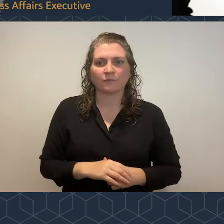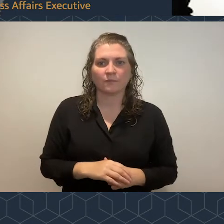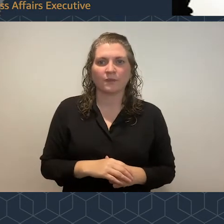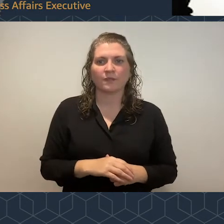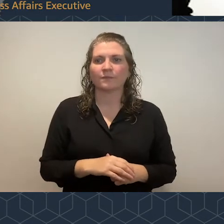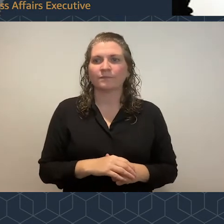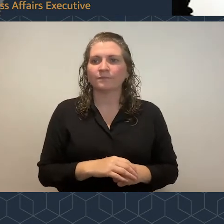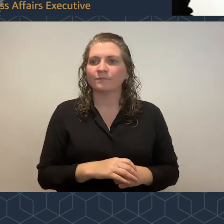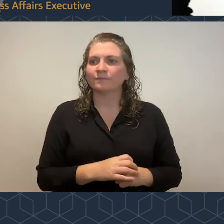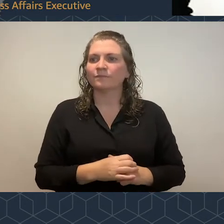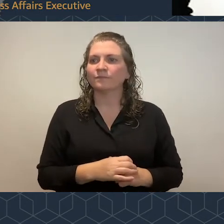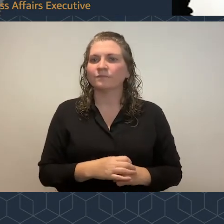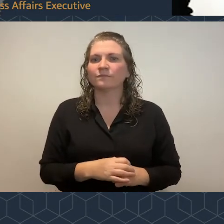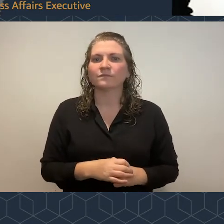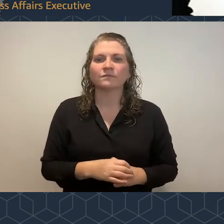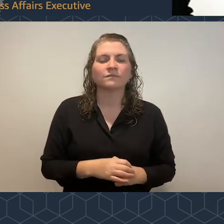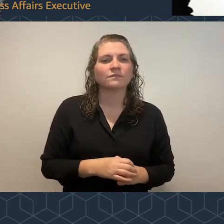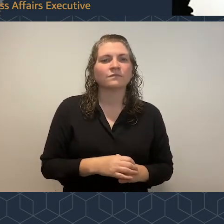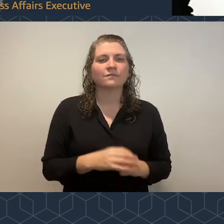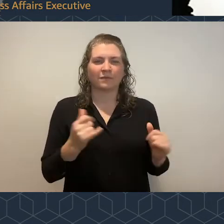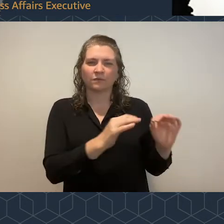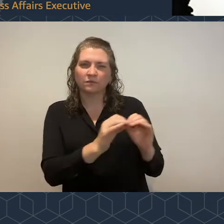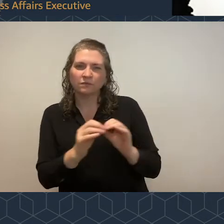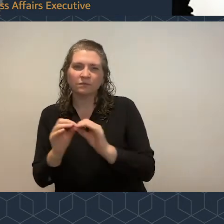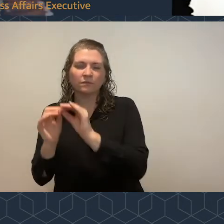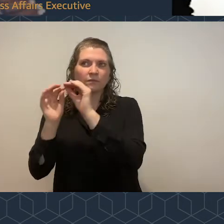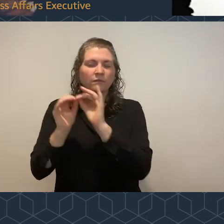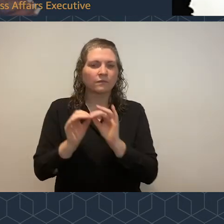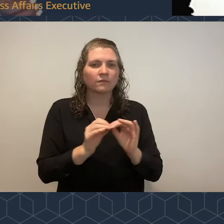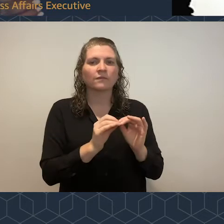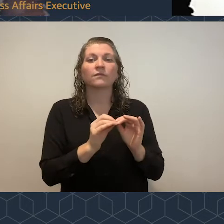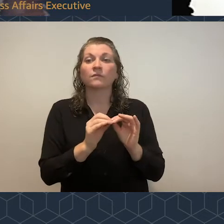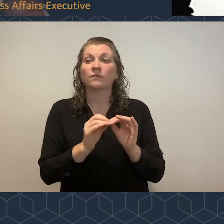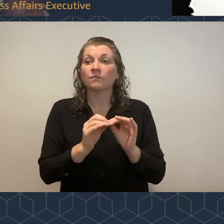interviewer. Outside of preparation, let's dive a little bit more deep.